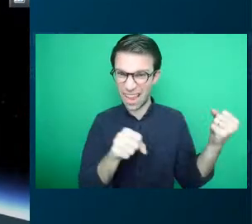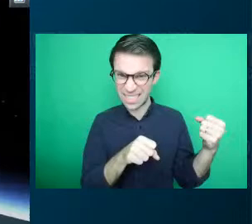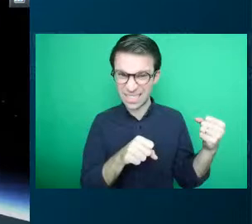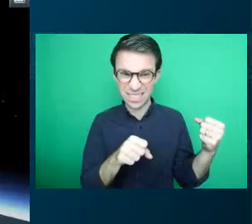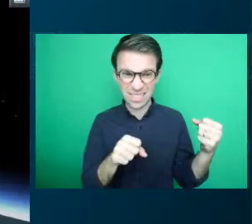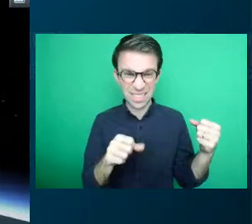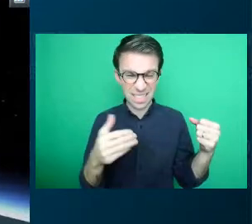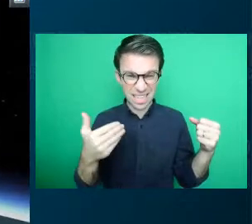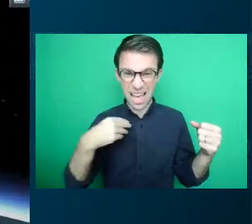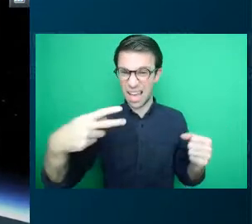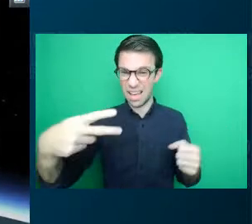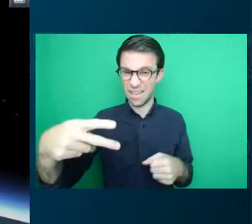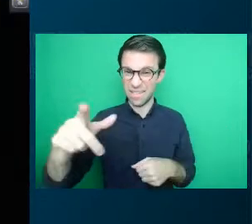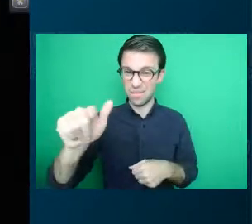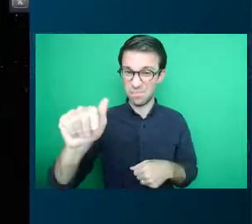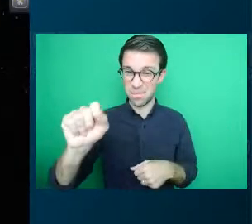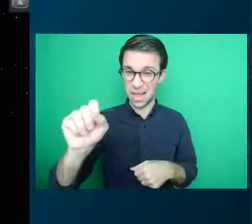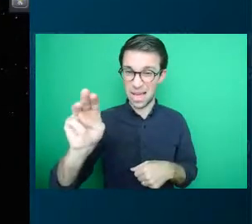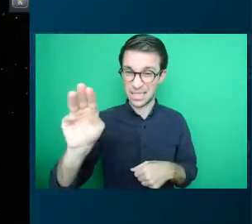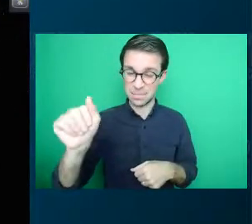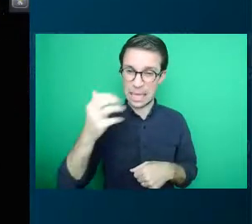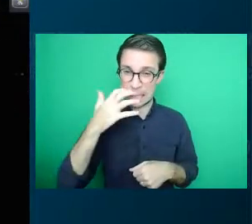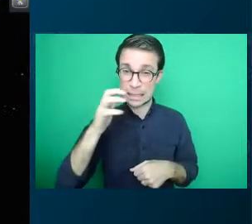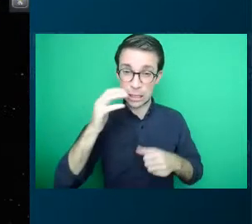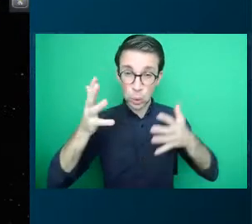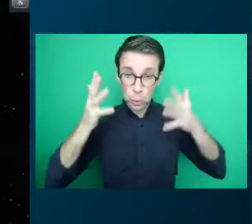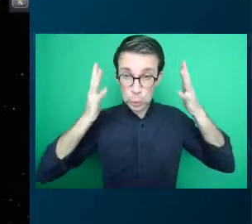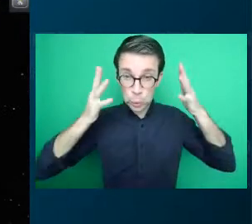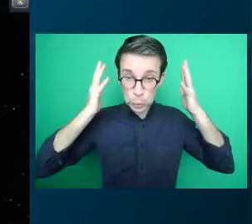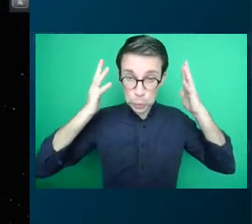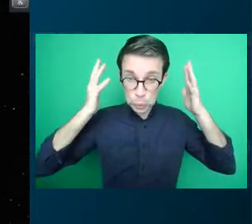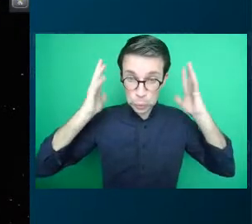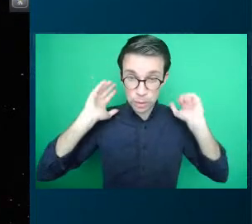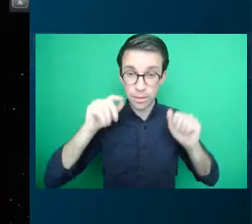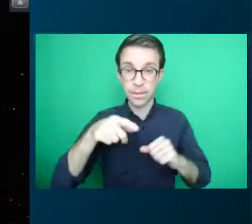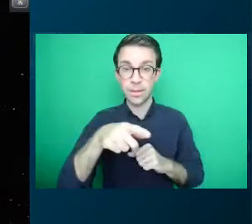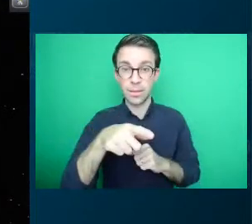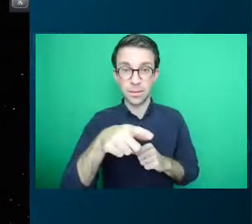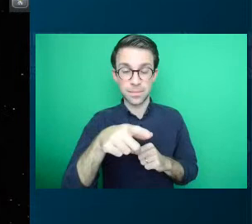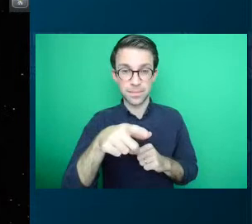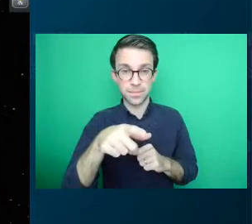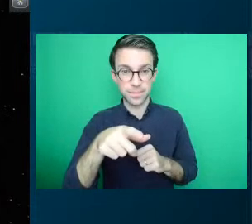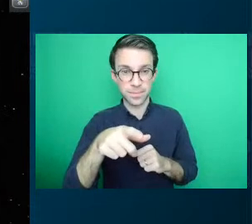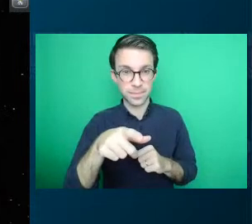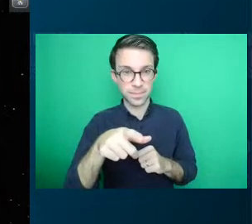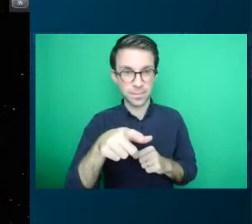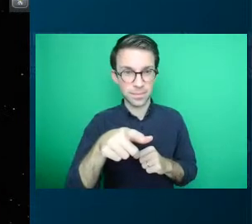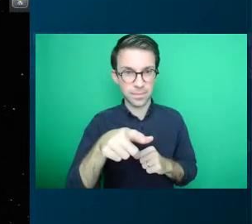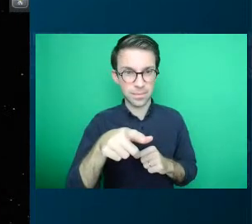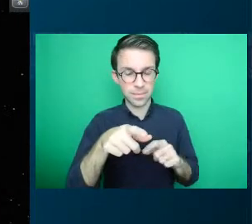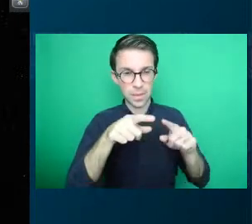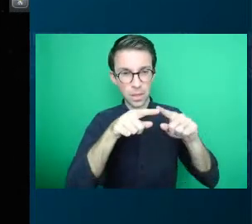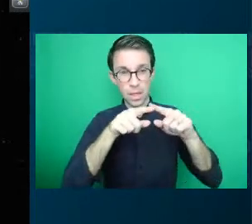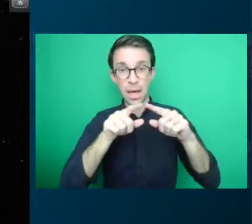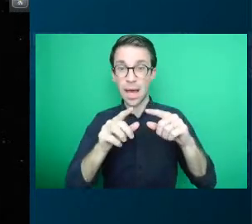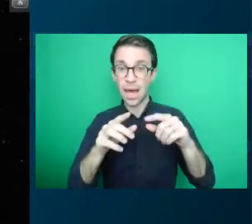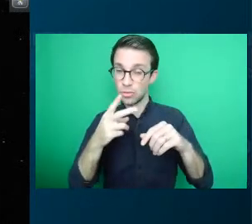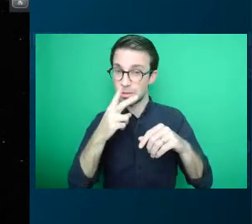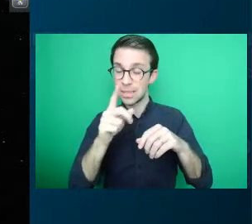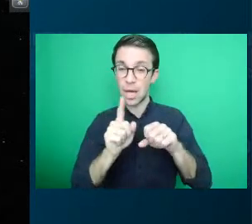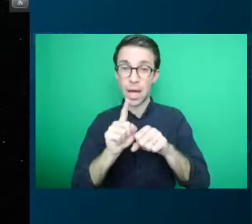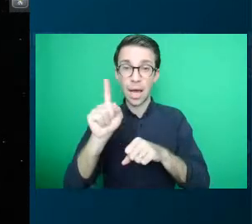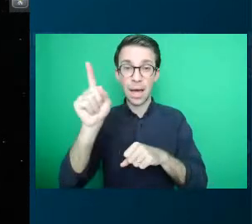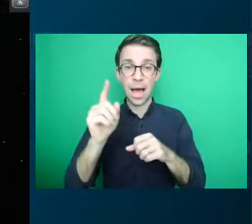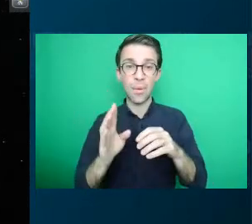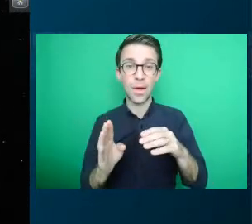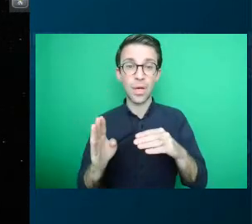fast there's this plasma, this heat around it again. And if I look out here, I've got an arc. I'm not quite going to stay in space. I went up,